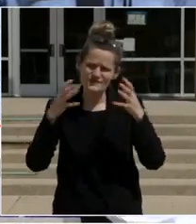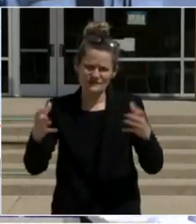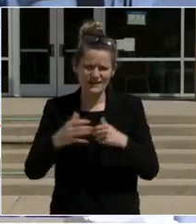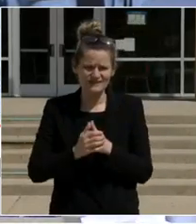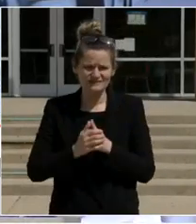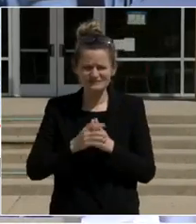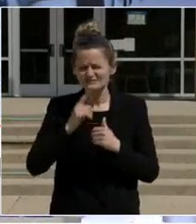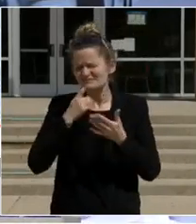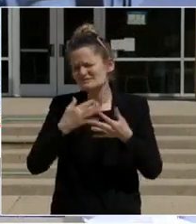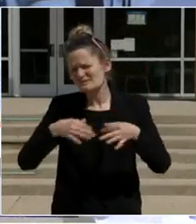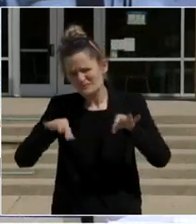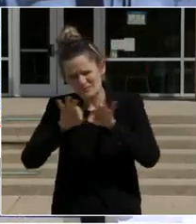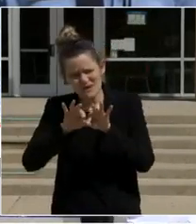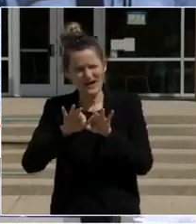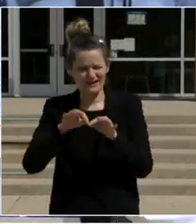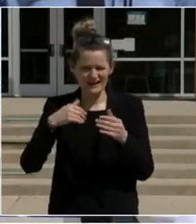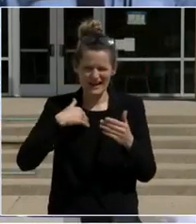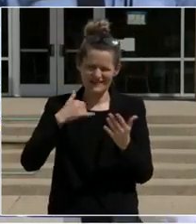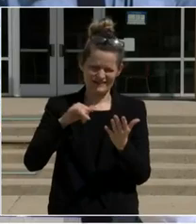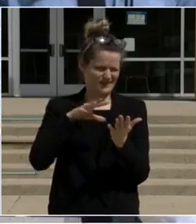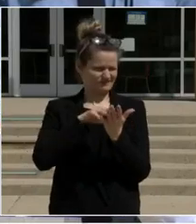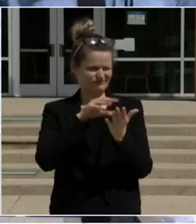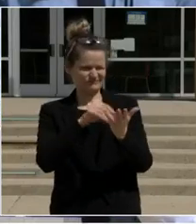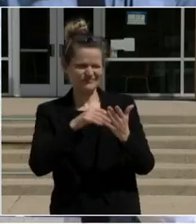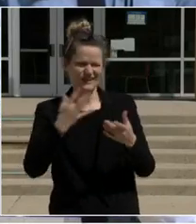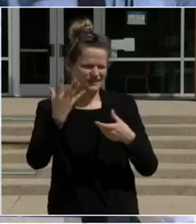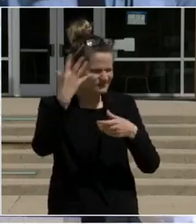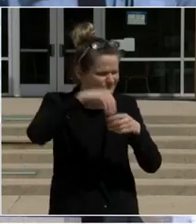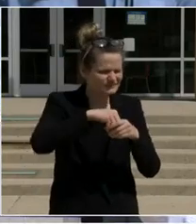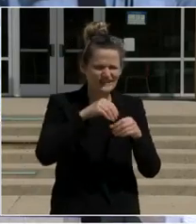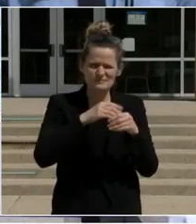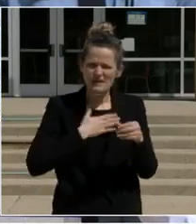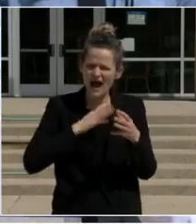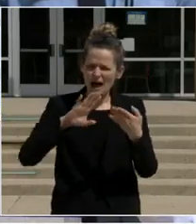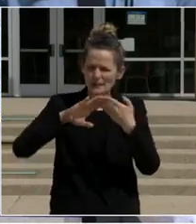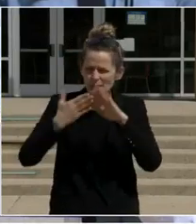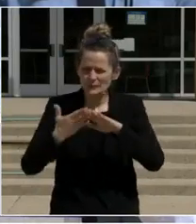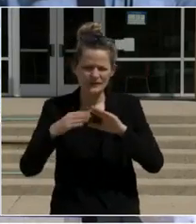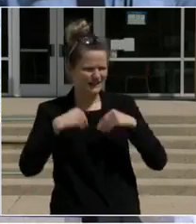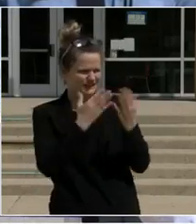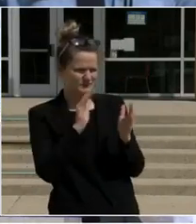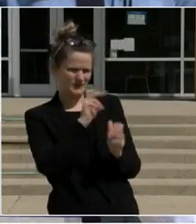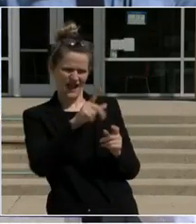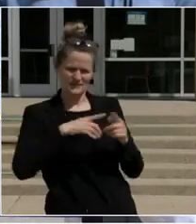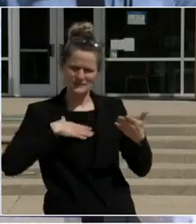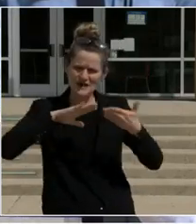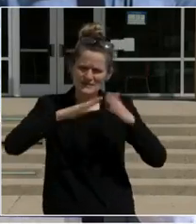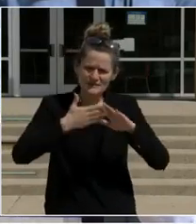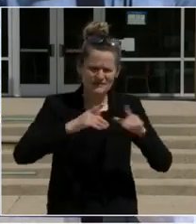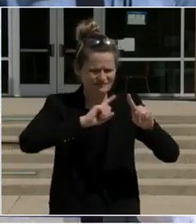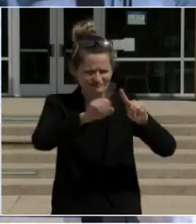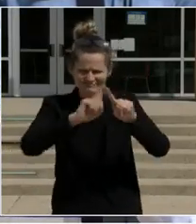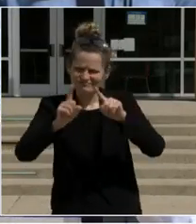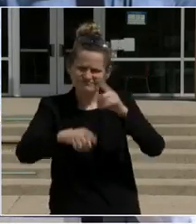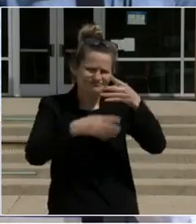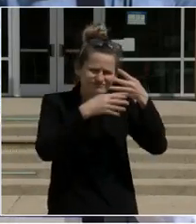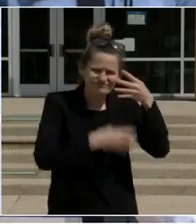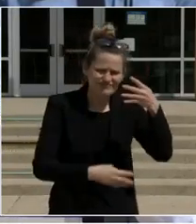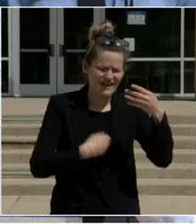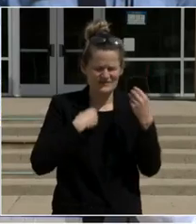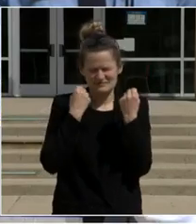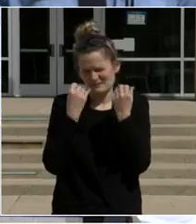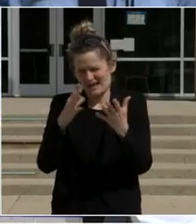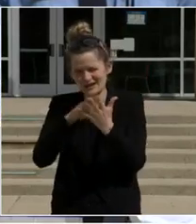ethic and the benefits of being in my community and giving back. The list goes on. I am fortunate for the relationship-building skills